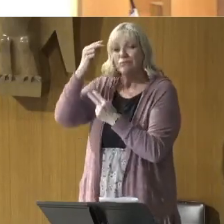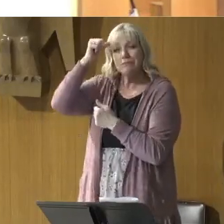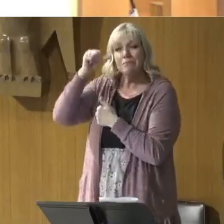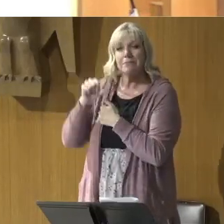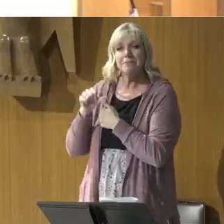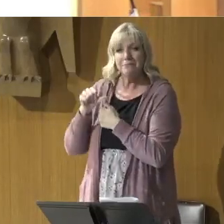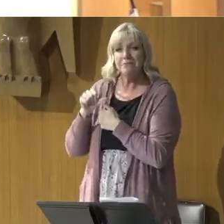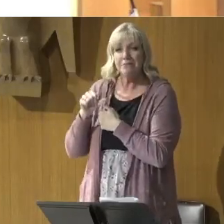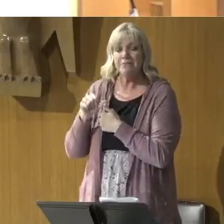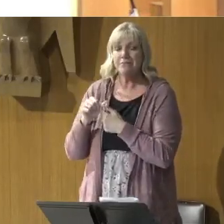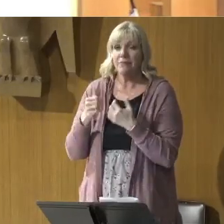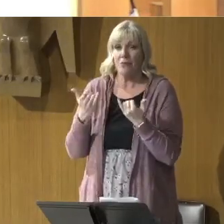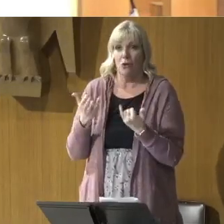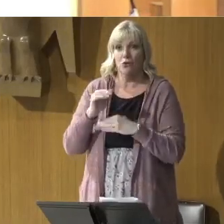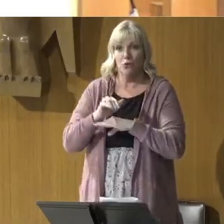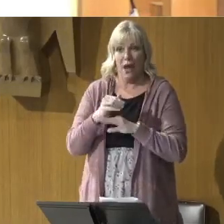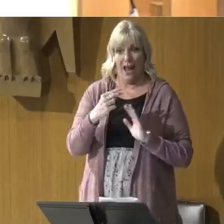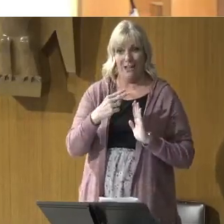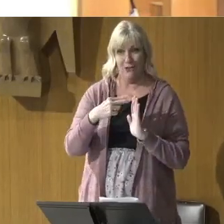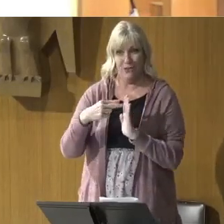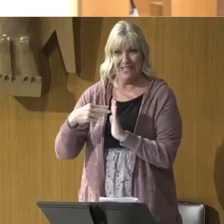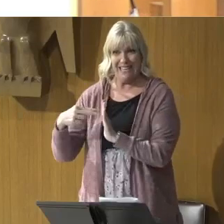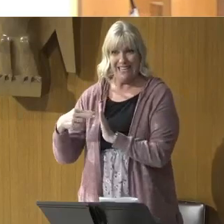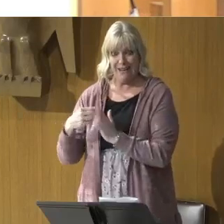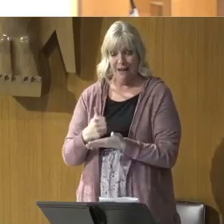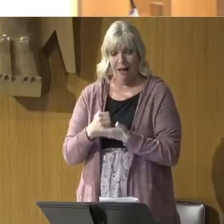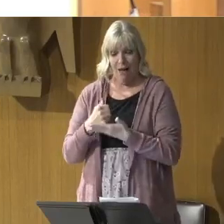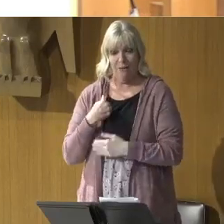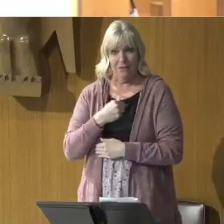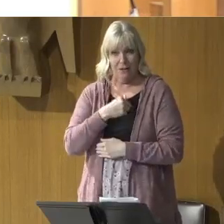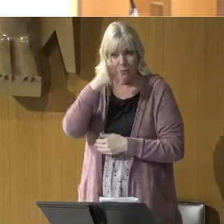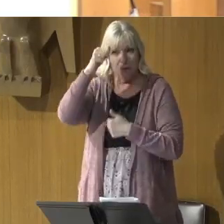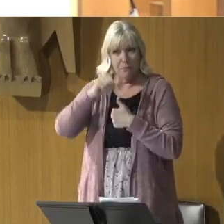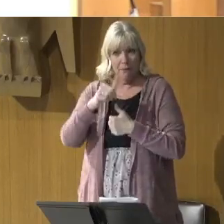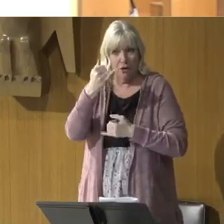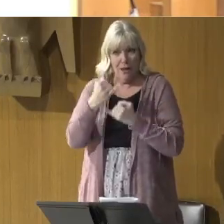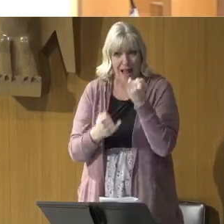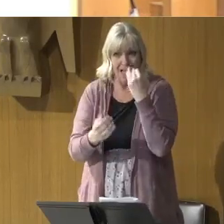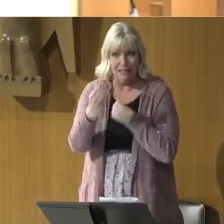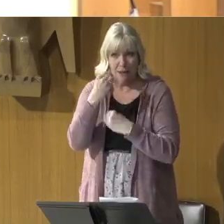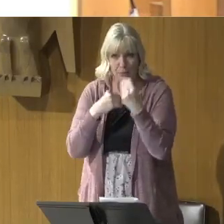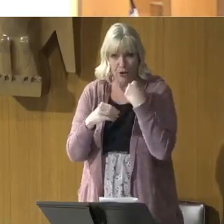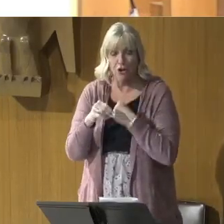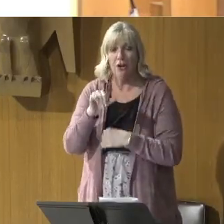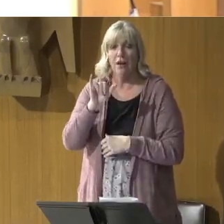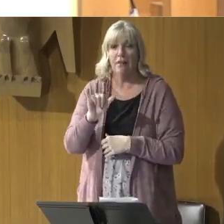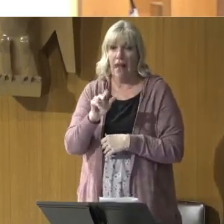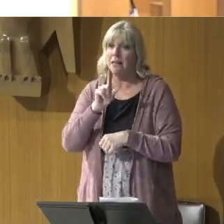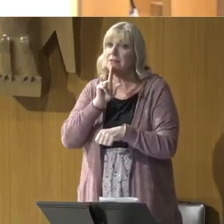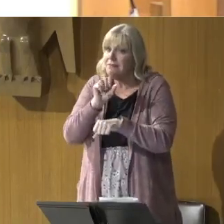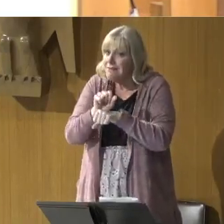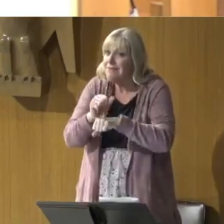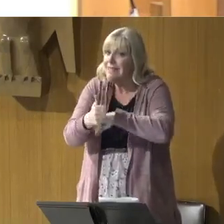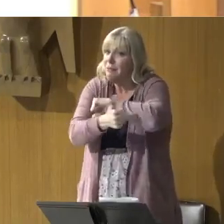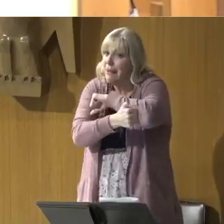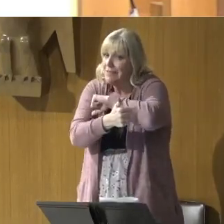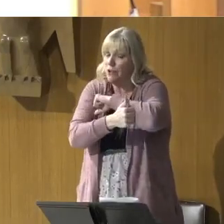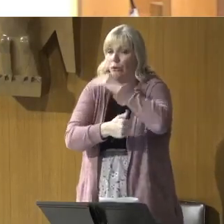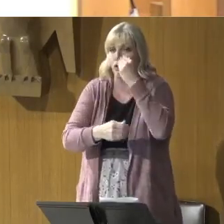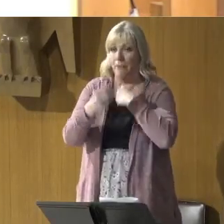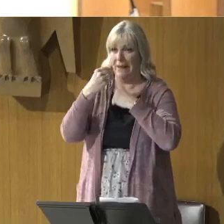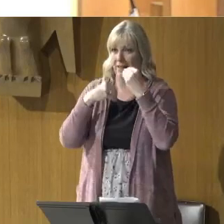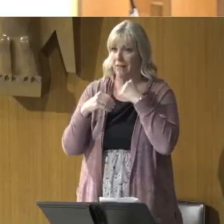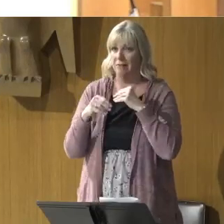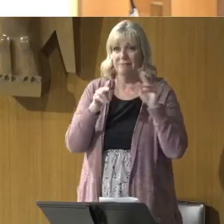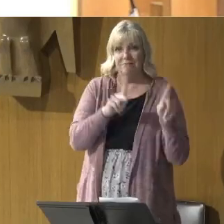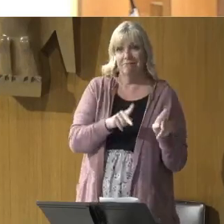reading tonight informs us, what we know of as the Last Supper was actually a Passover meal, the same Passover that is